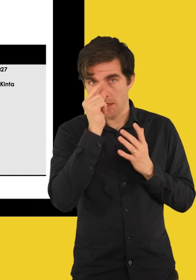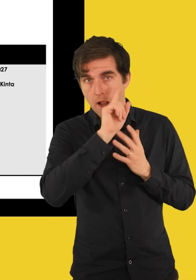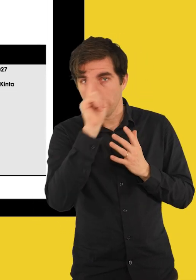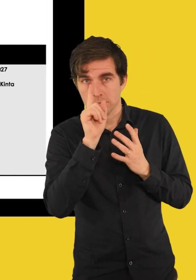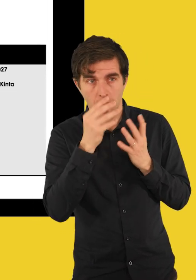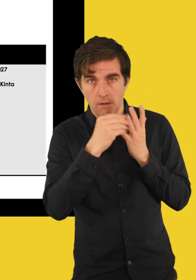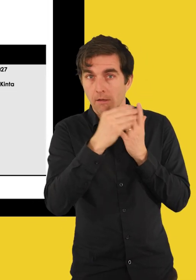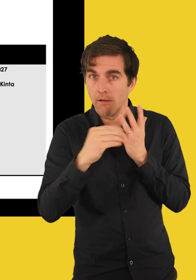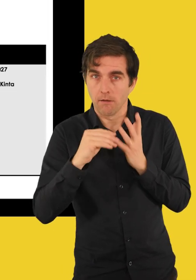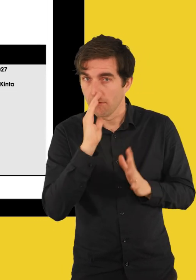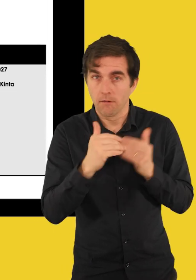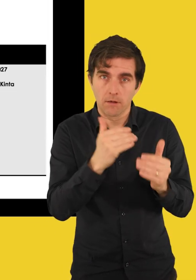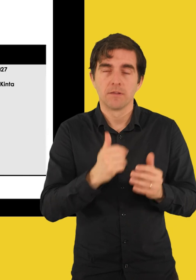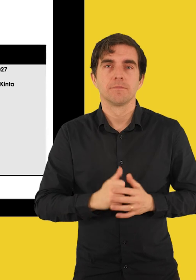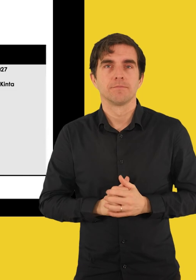having all sorts of